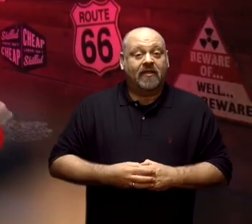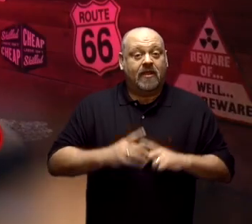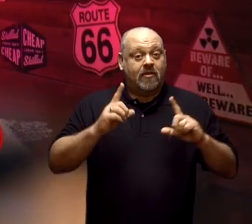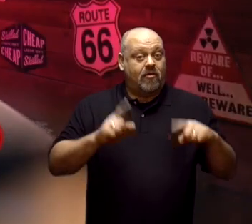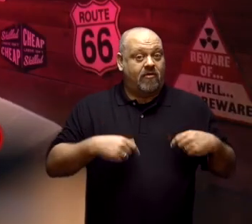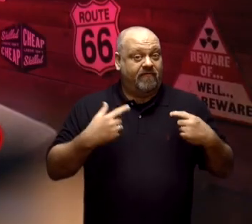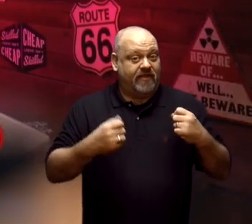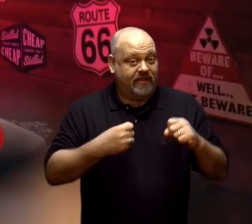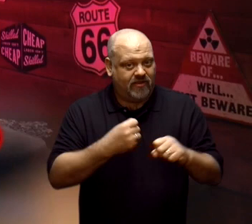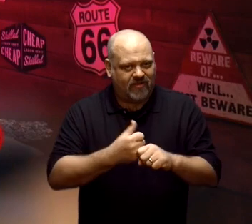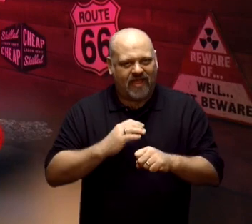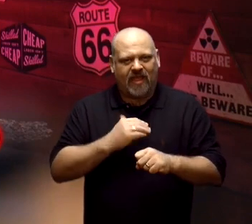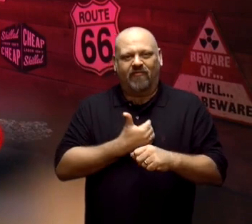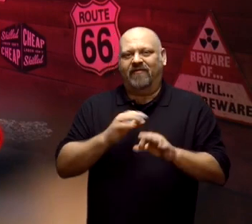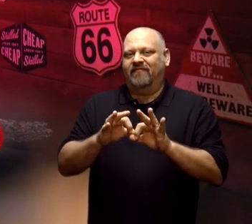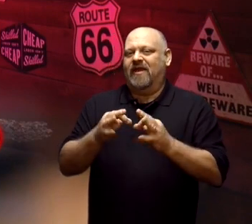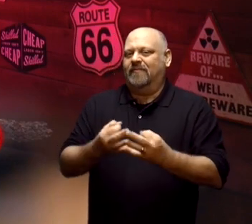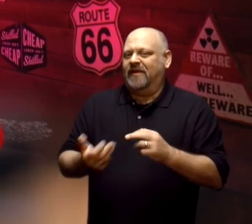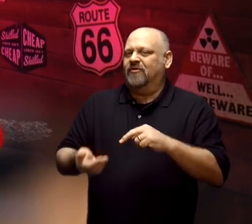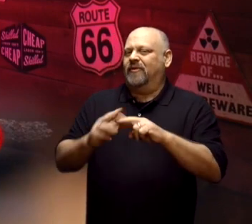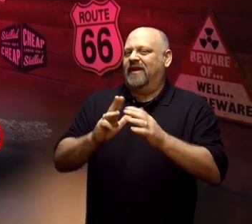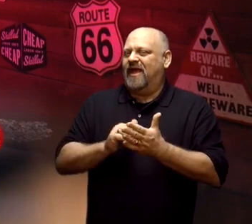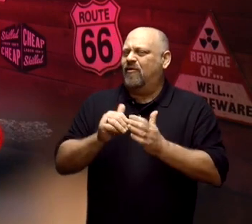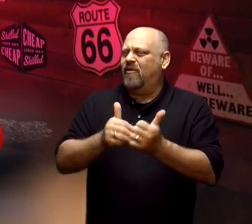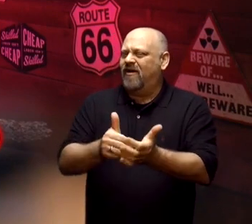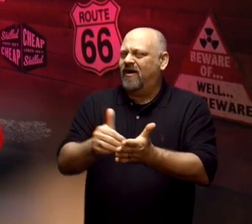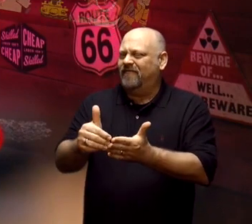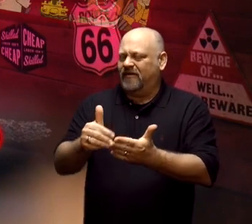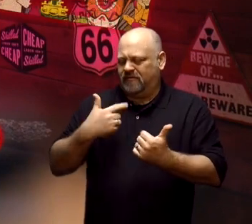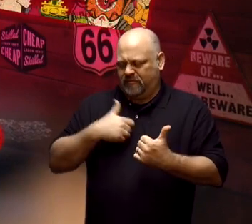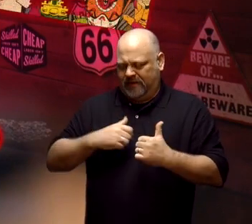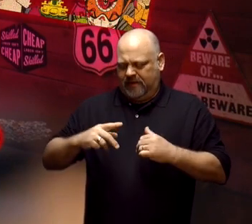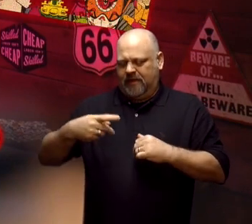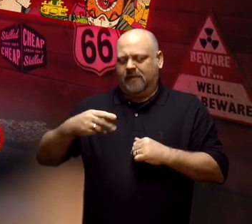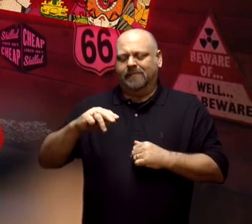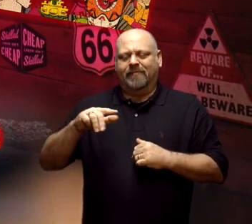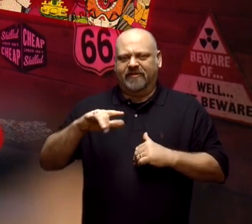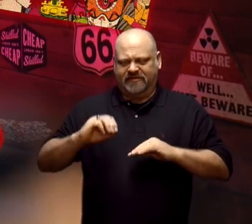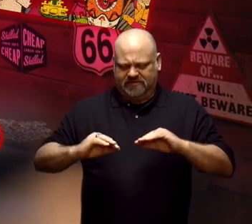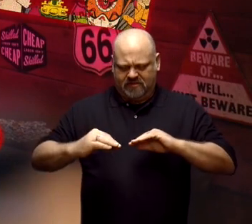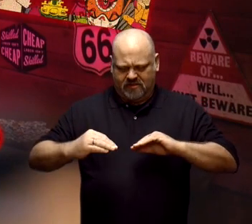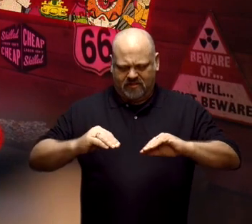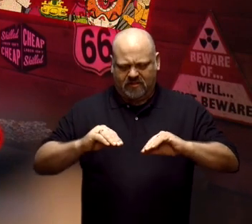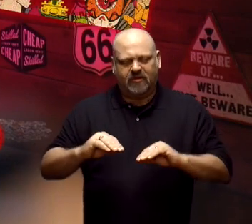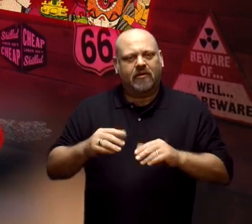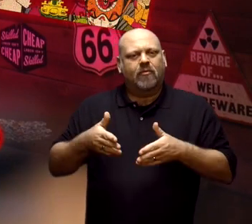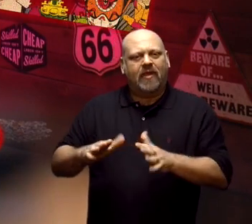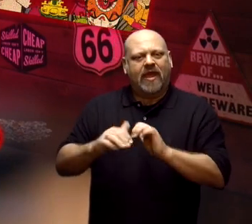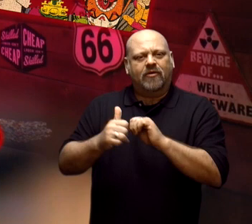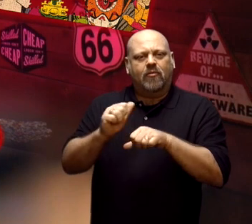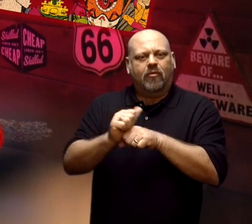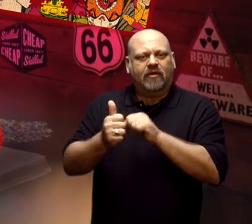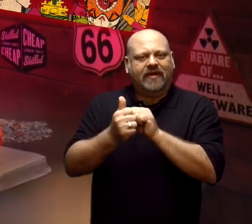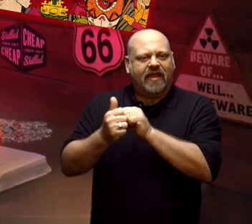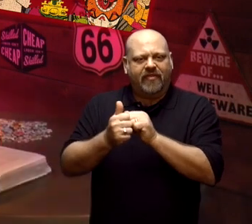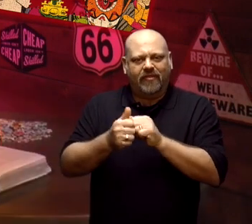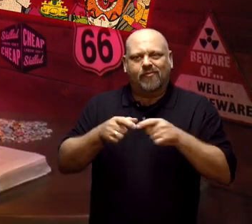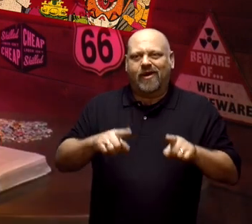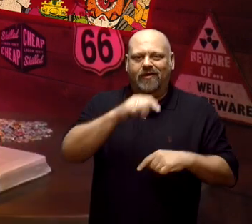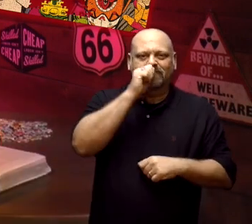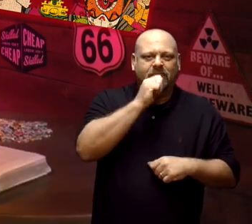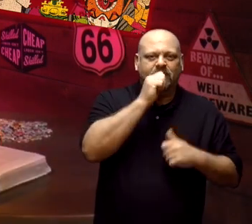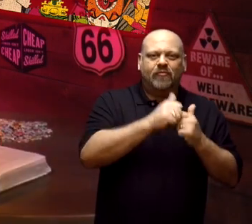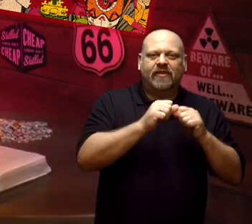Over the past year, our family has increased the frequency of connecting puzzle pieces as a way of working together while coping with the ongoing